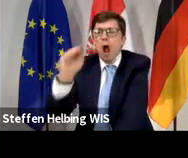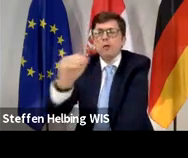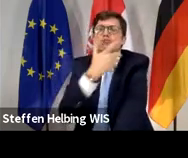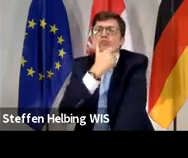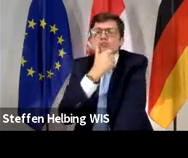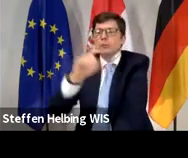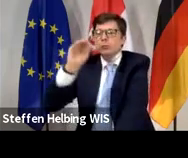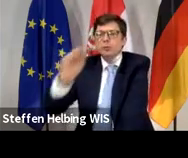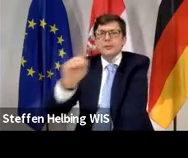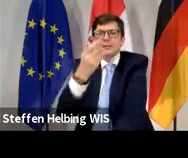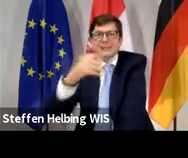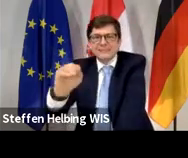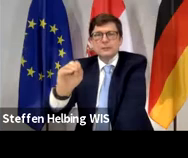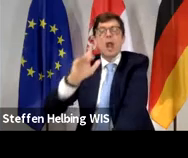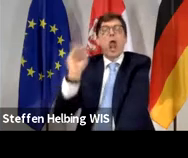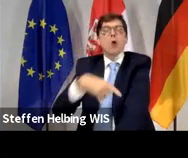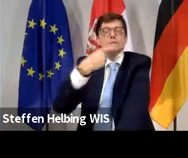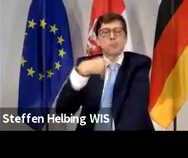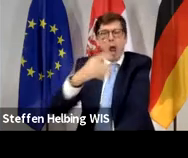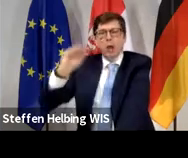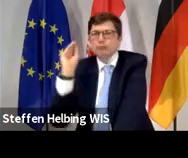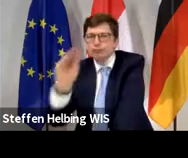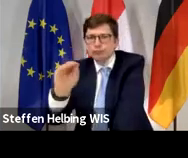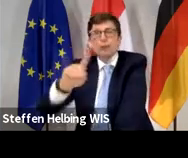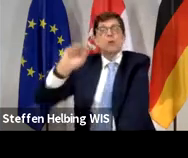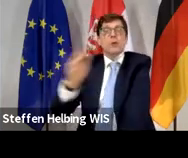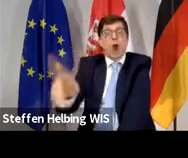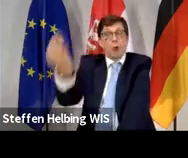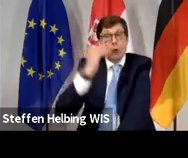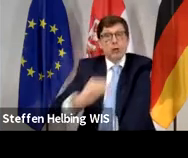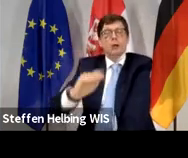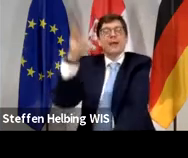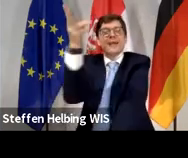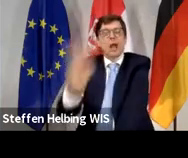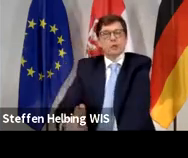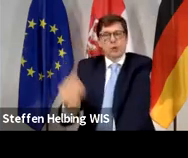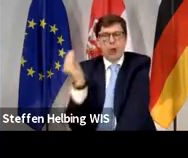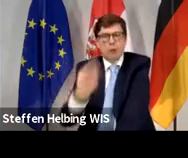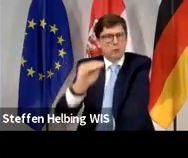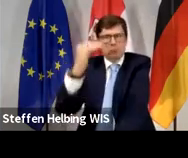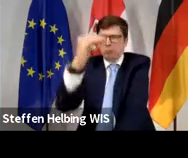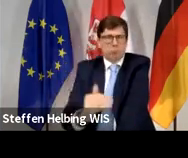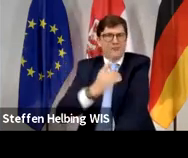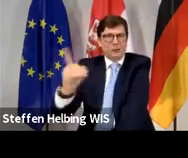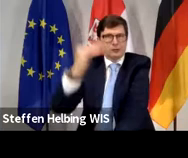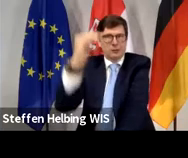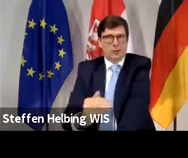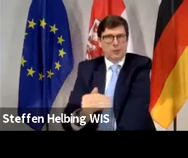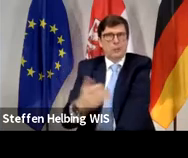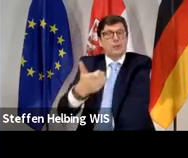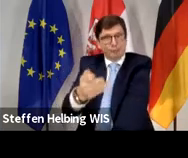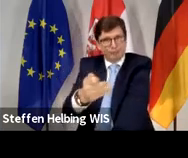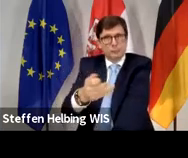So you can choose what you need, what your needs are. For example, do you need a sign language or international